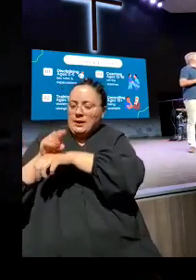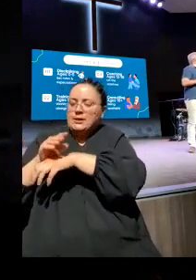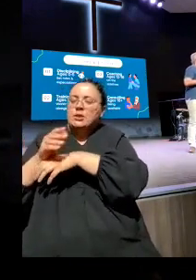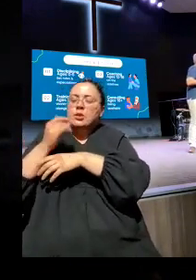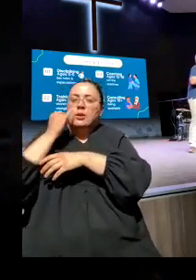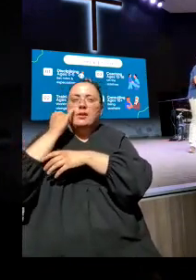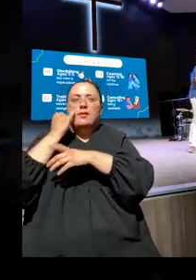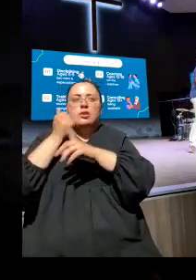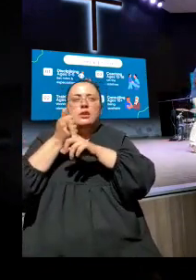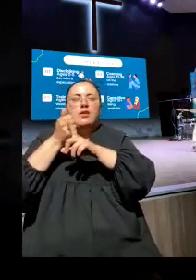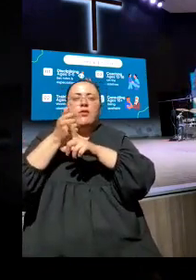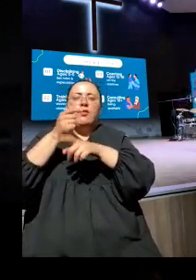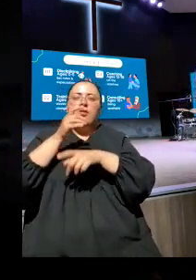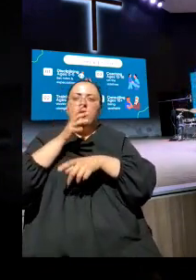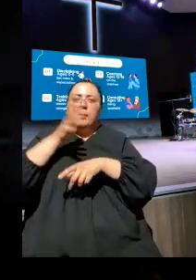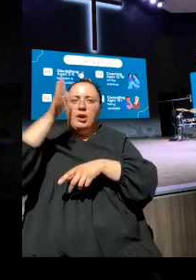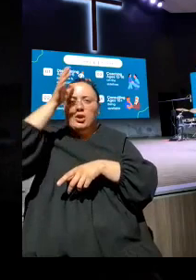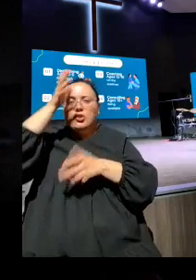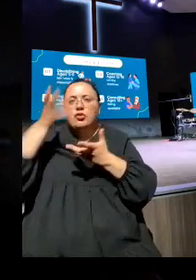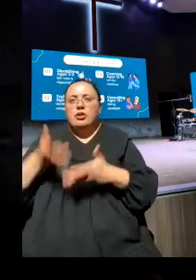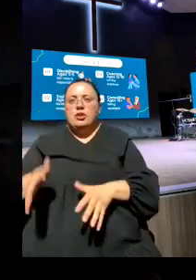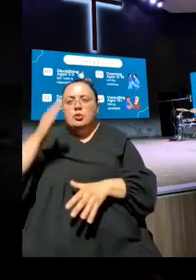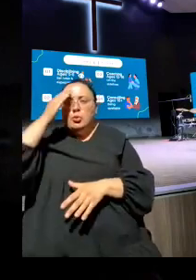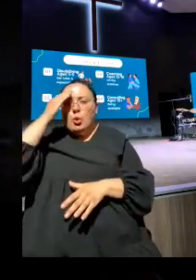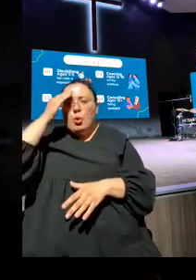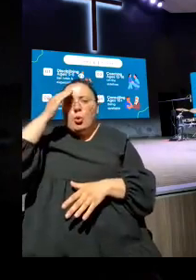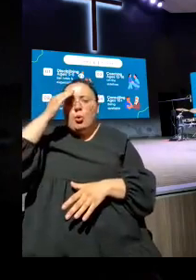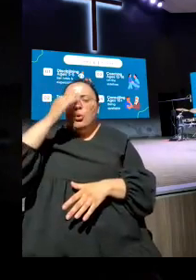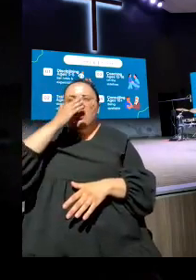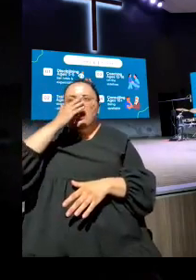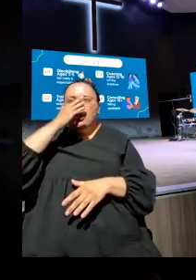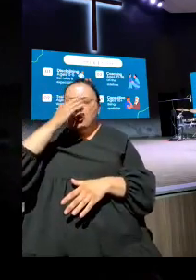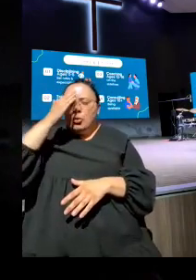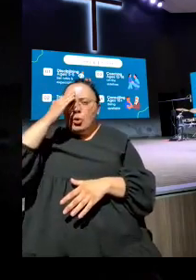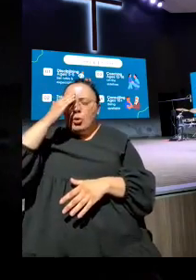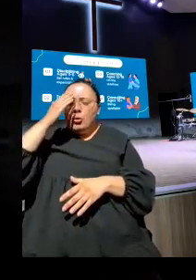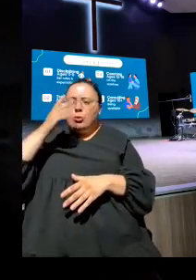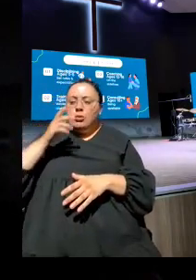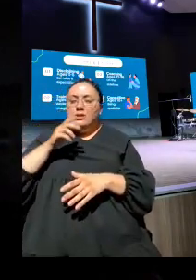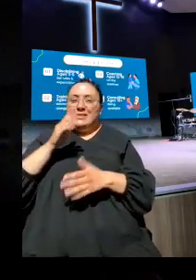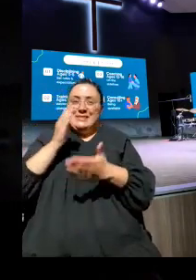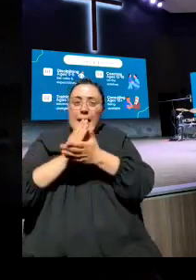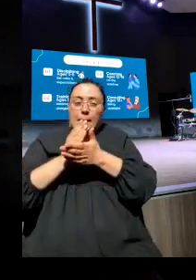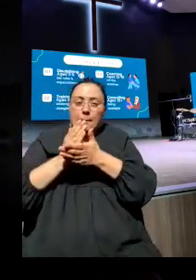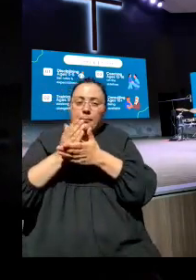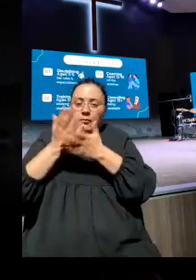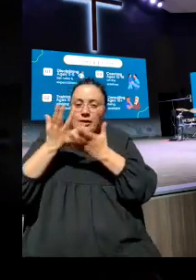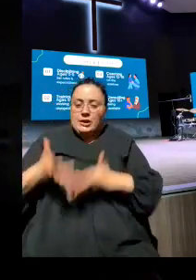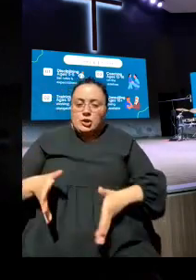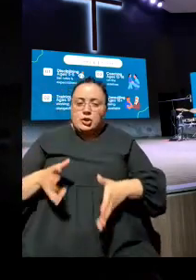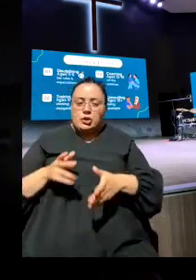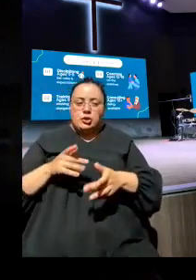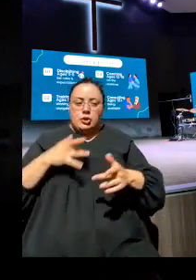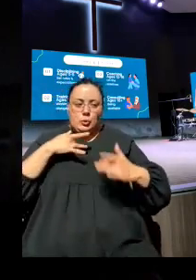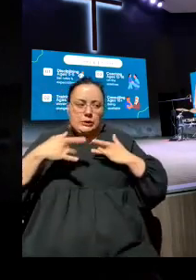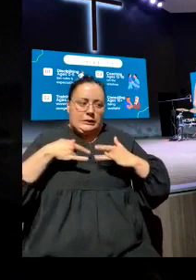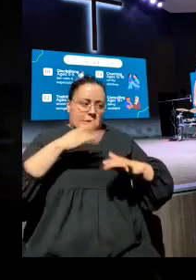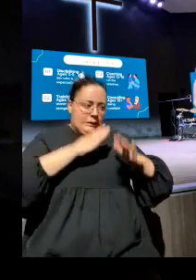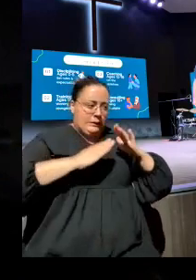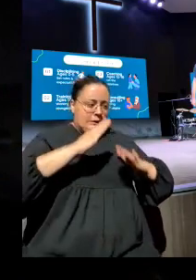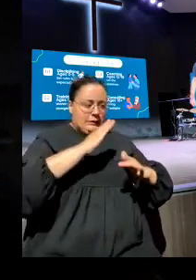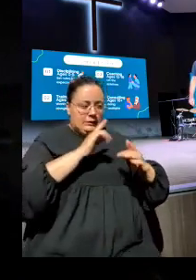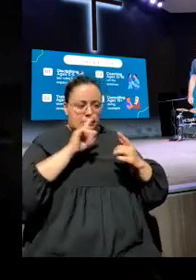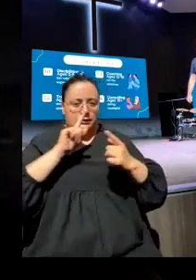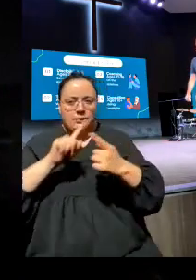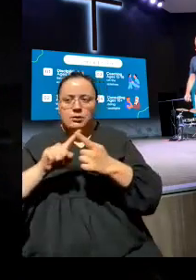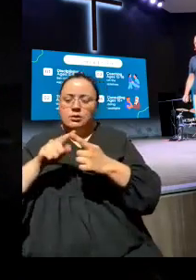that. It's not that you stop worrying, it's that you worry differently as our kids age and go through different stages. Now, because one